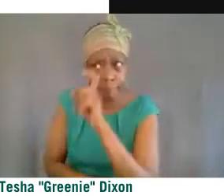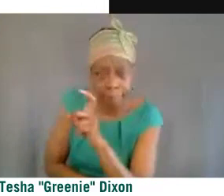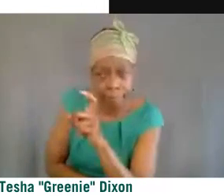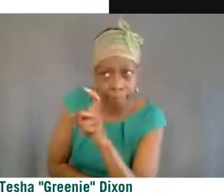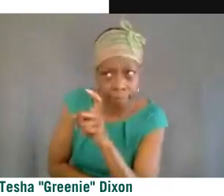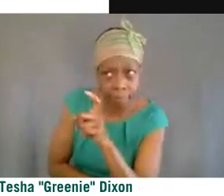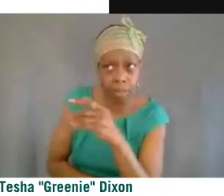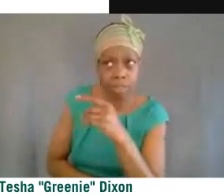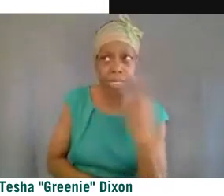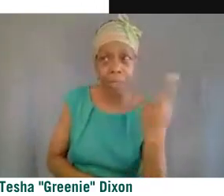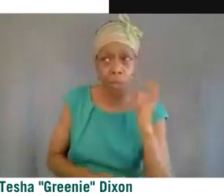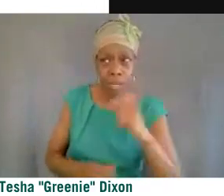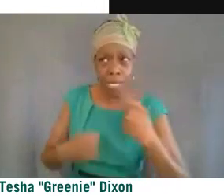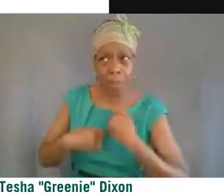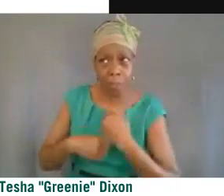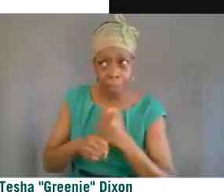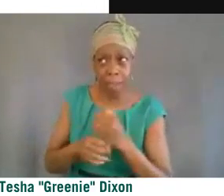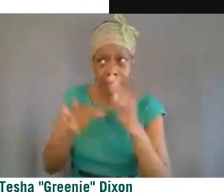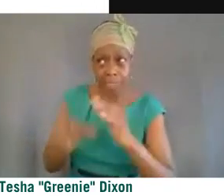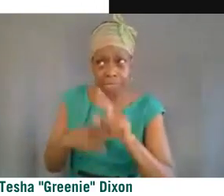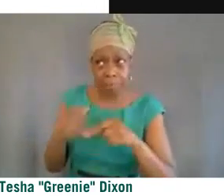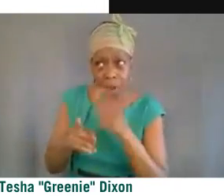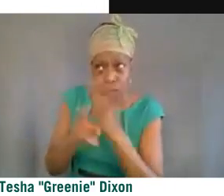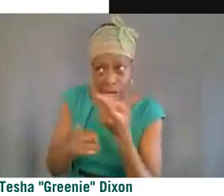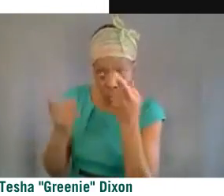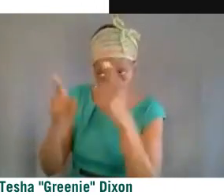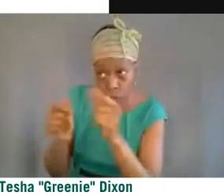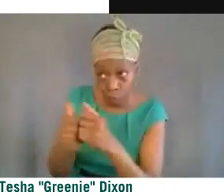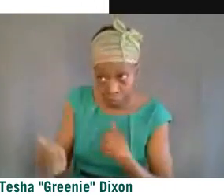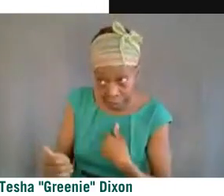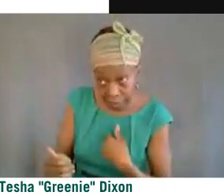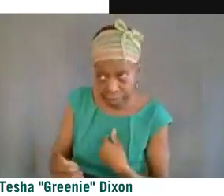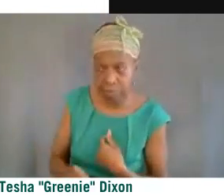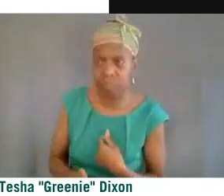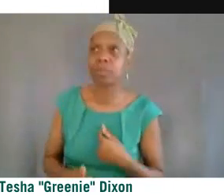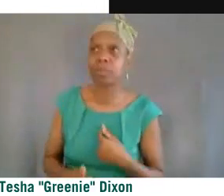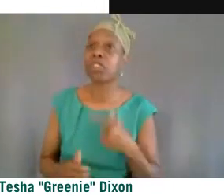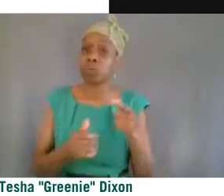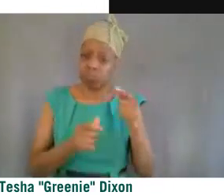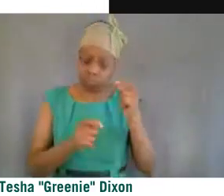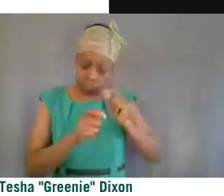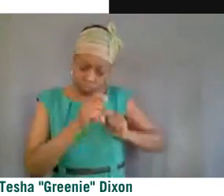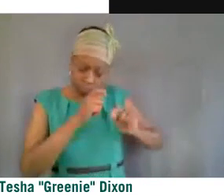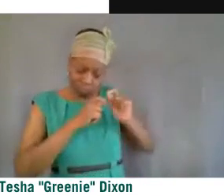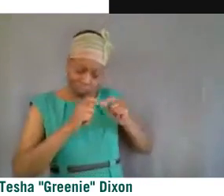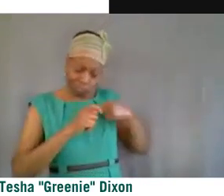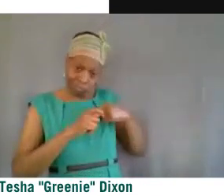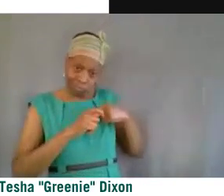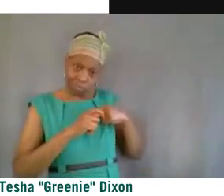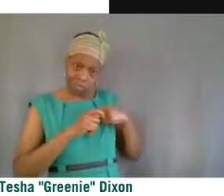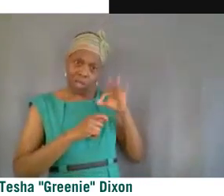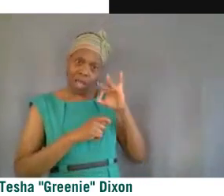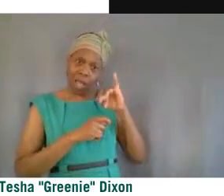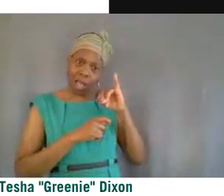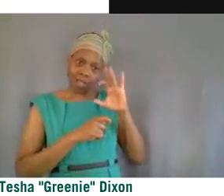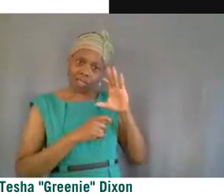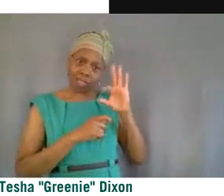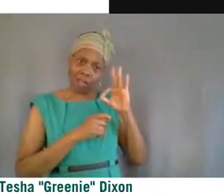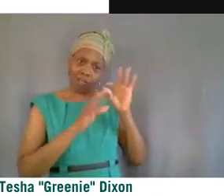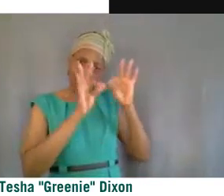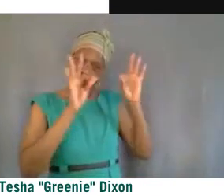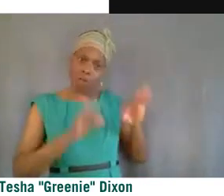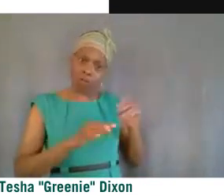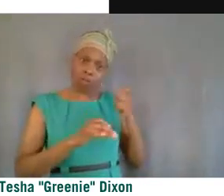to be a decision about? And so tracing back to the ICF framework that we had up